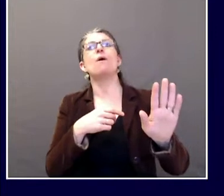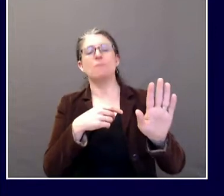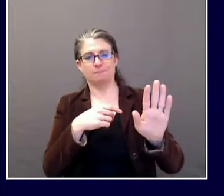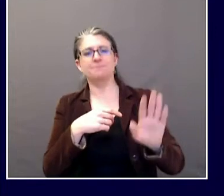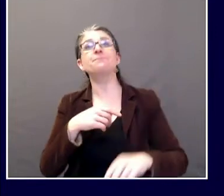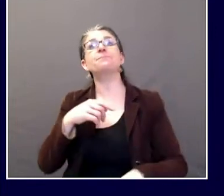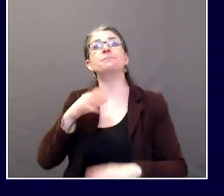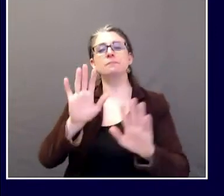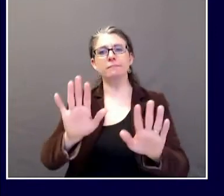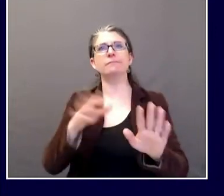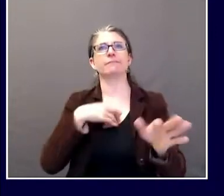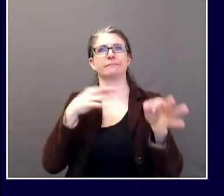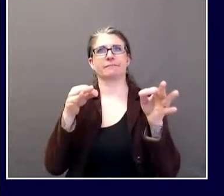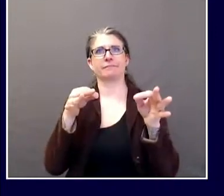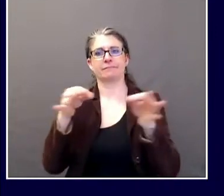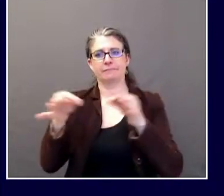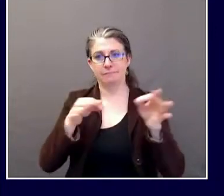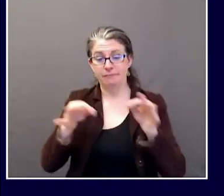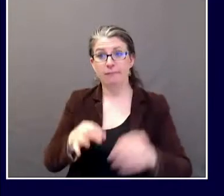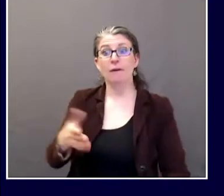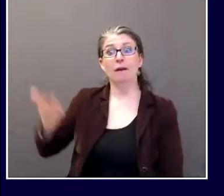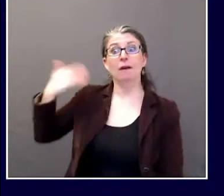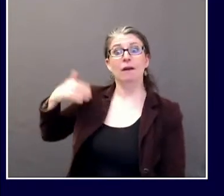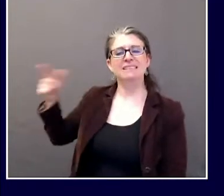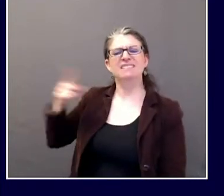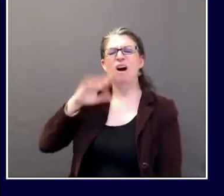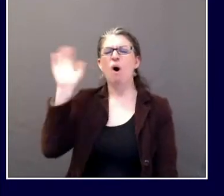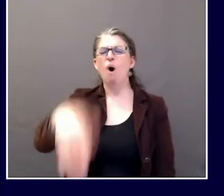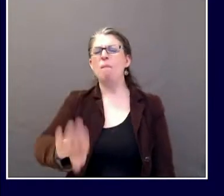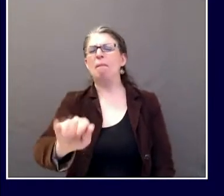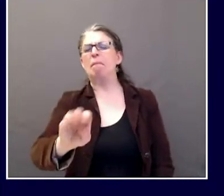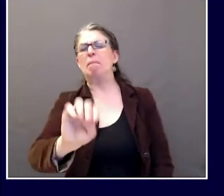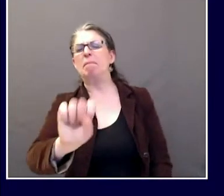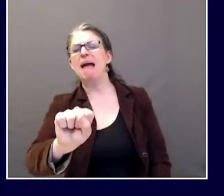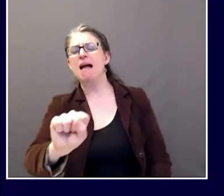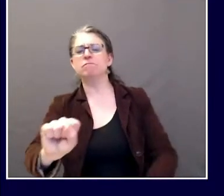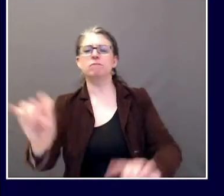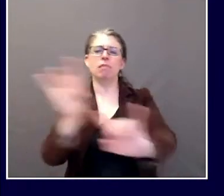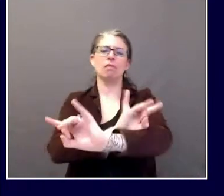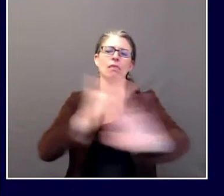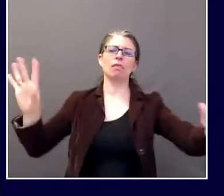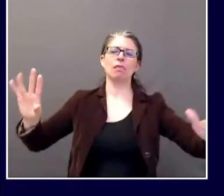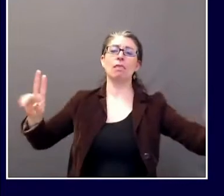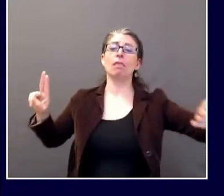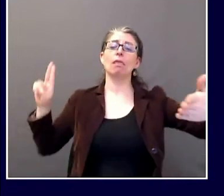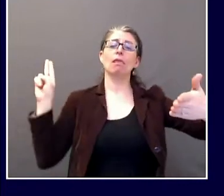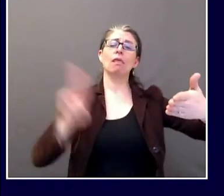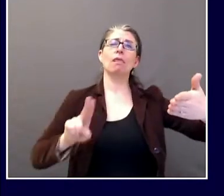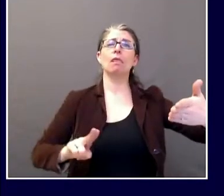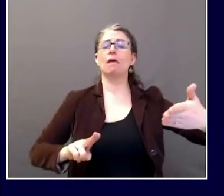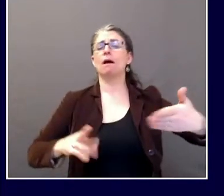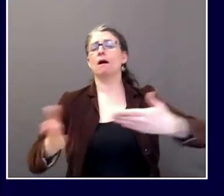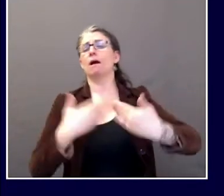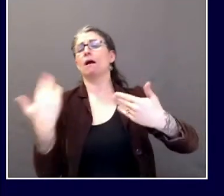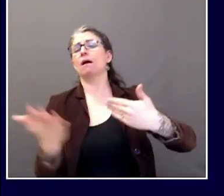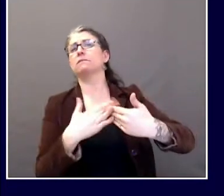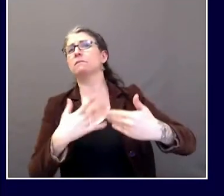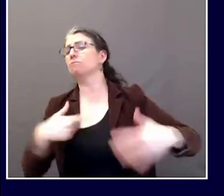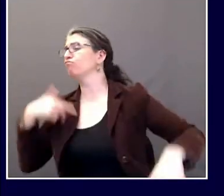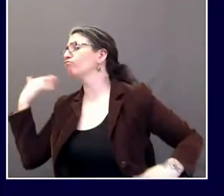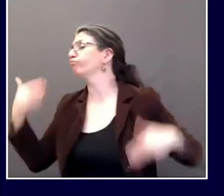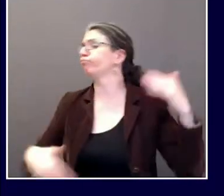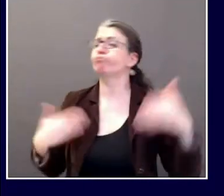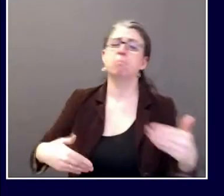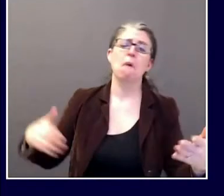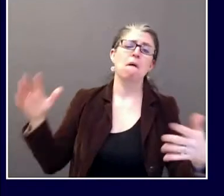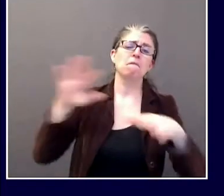did all of the components that I think of that are required to get somebody vaccinated. Pre-registration, and then